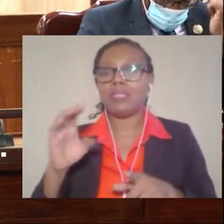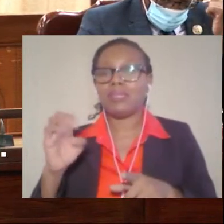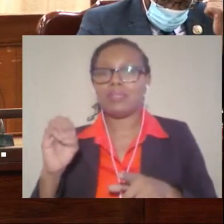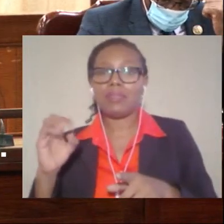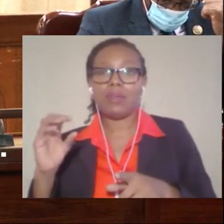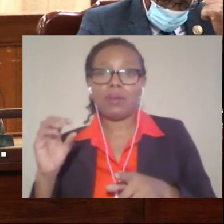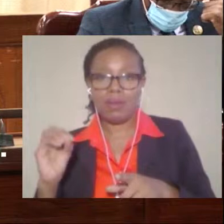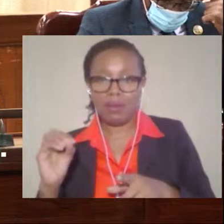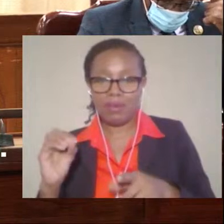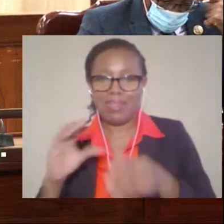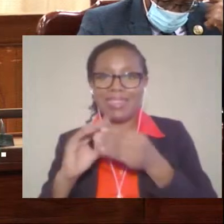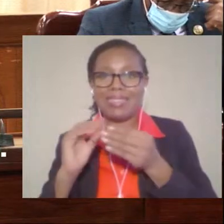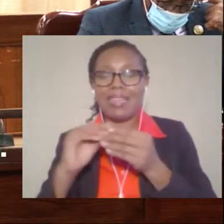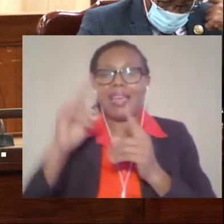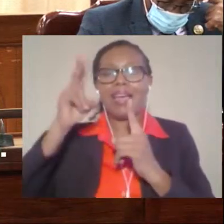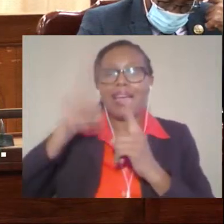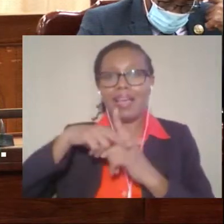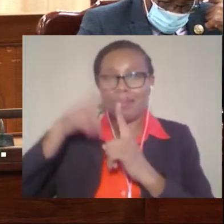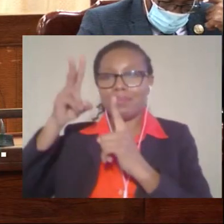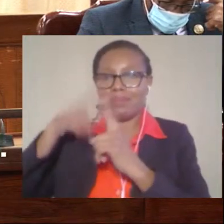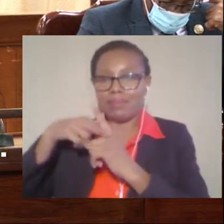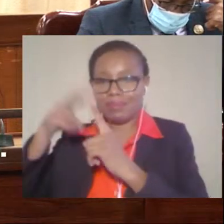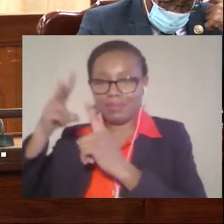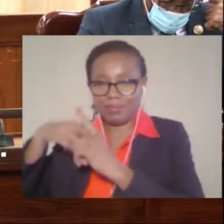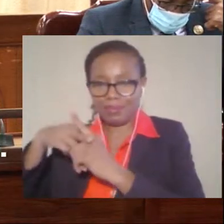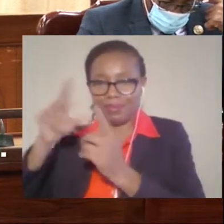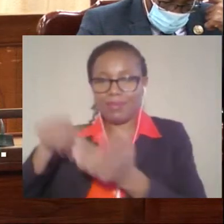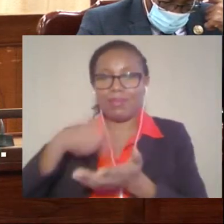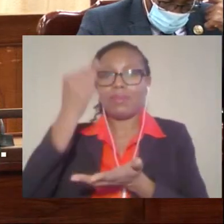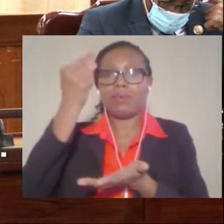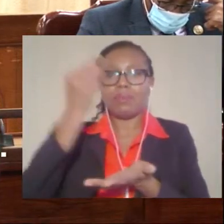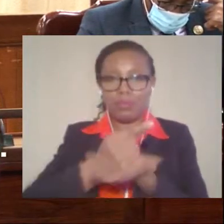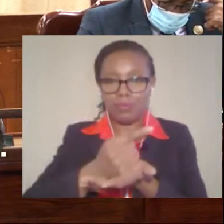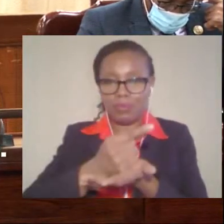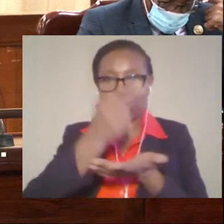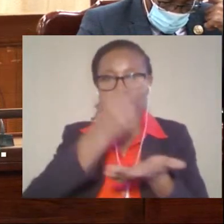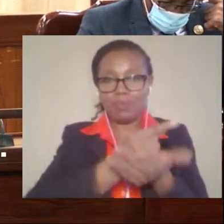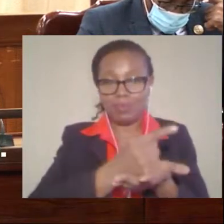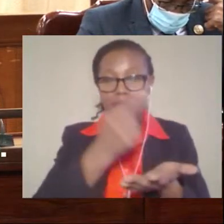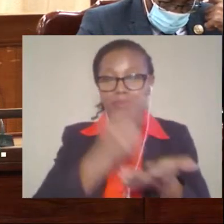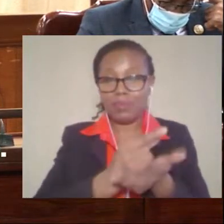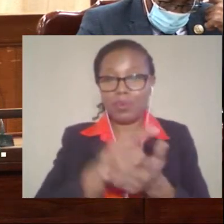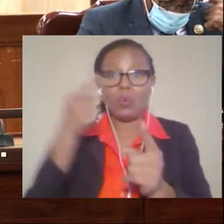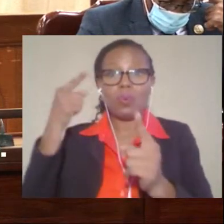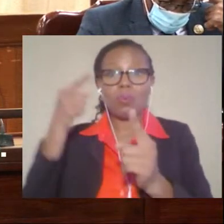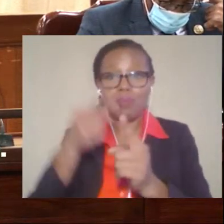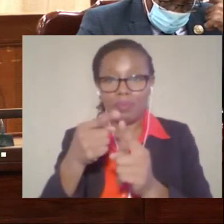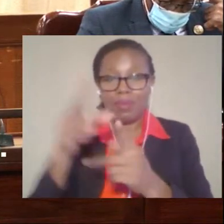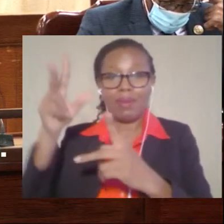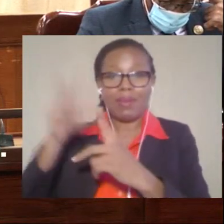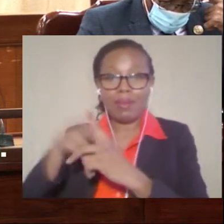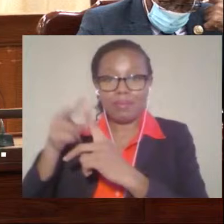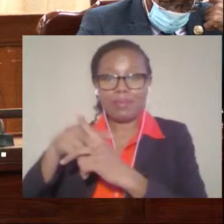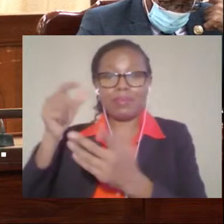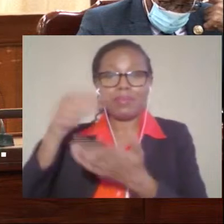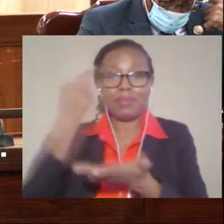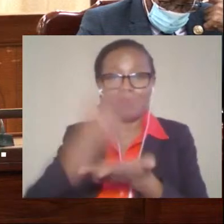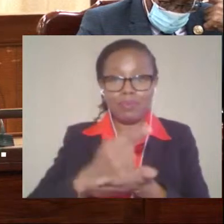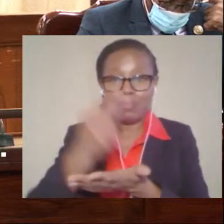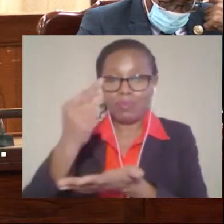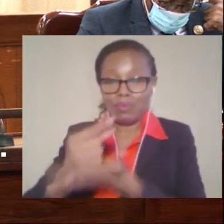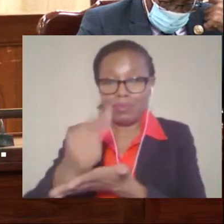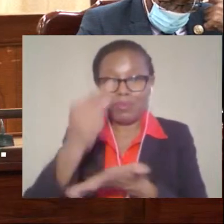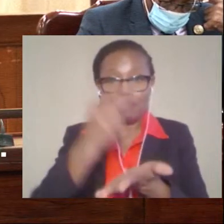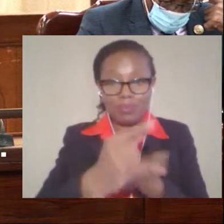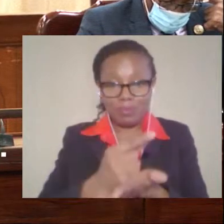approved. The point stands that if applications have been approved because people were able to get ahead in the